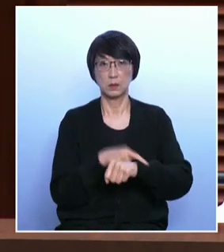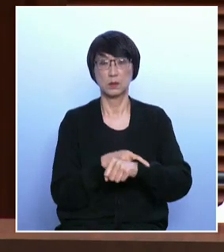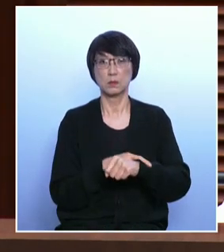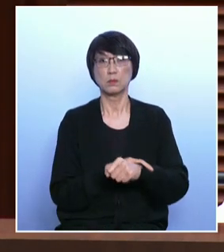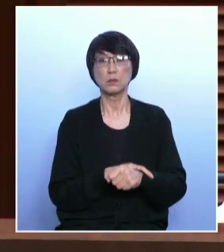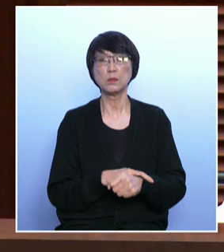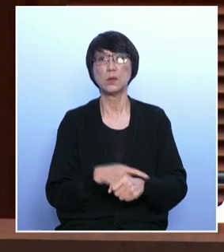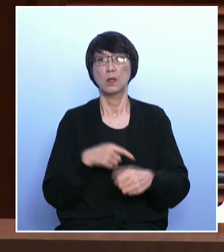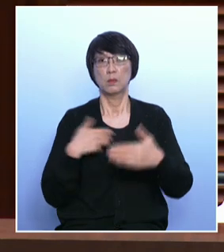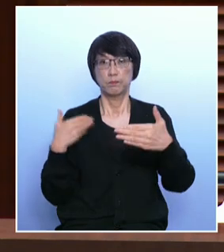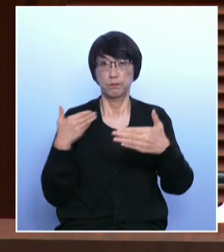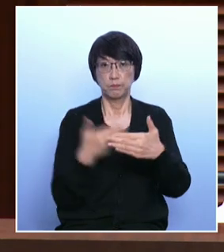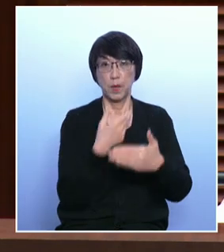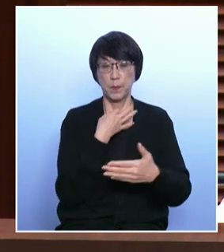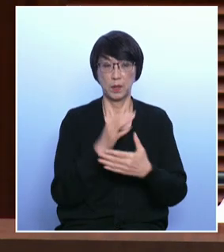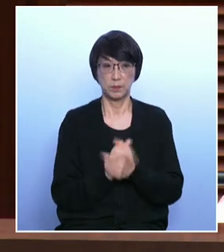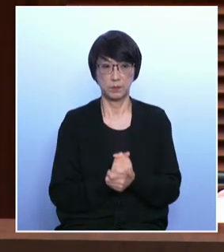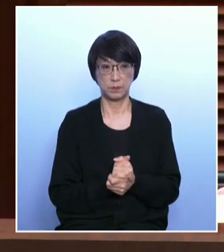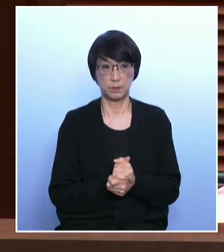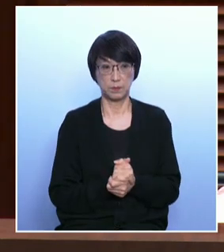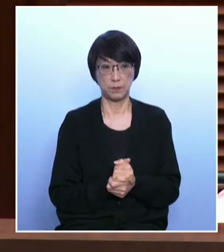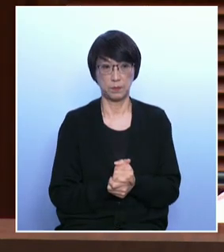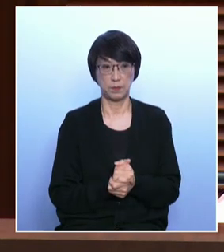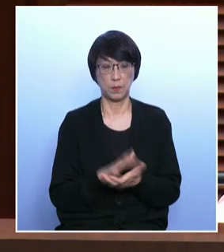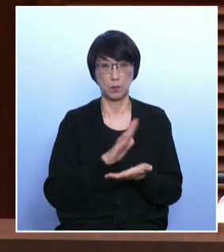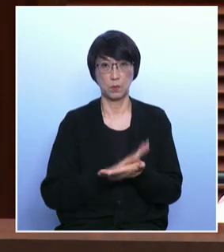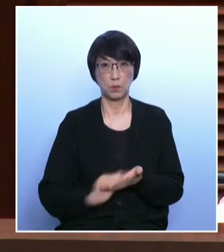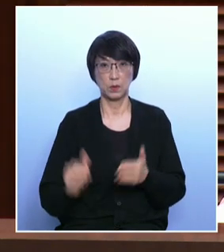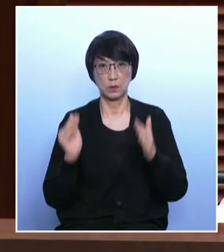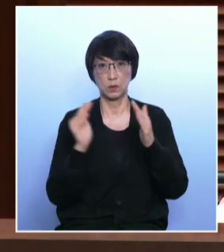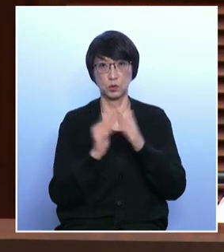7 schools haven't yet replied to us. 8 schools rejected us.